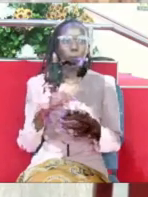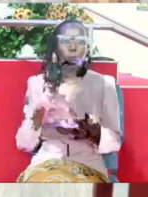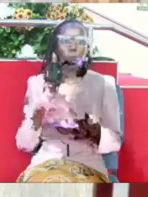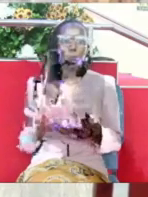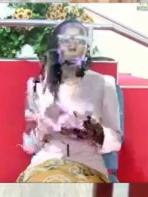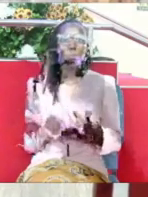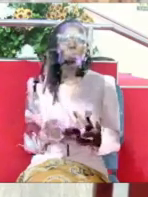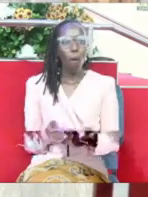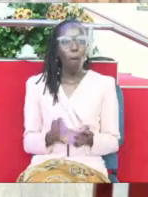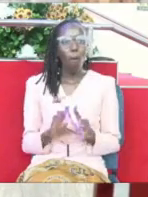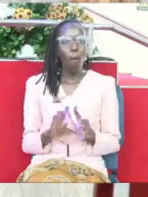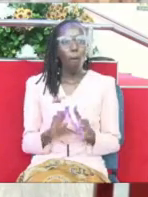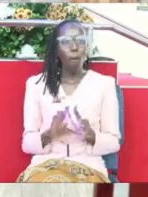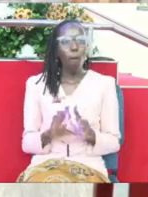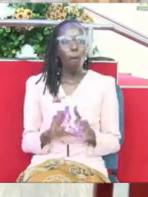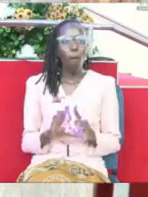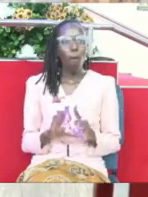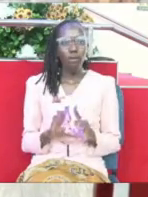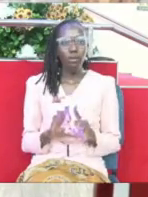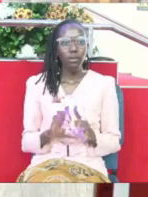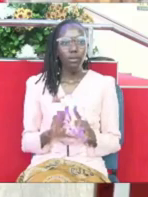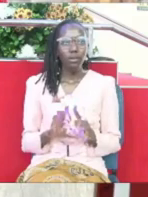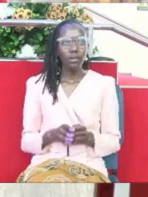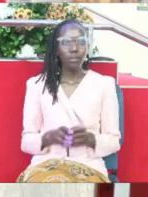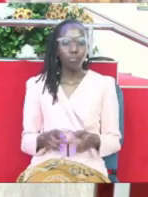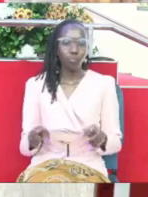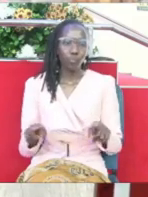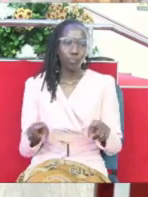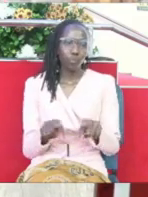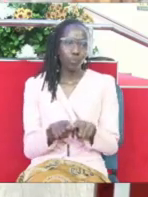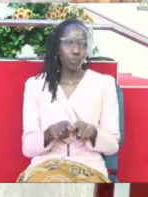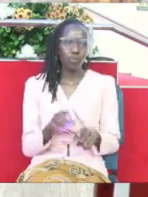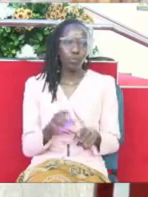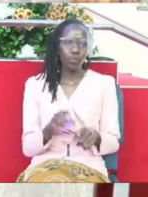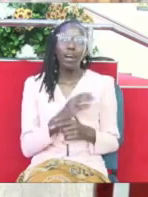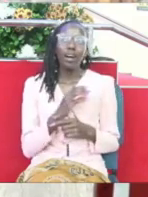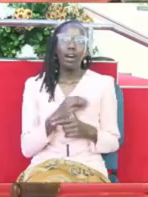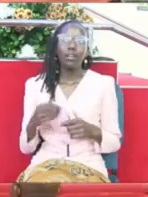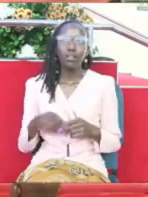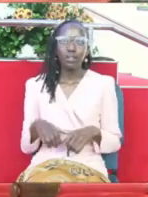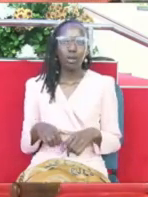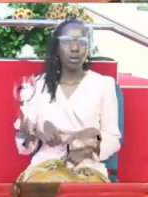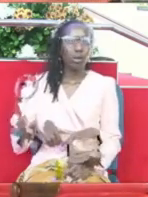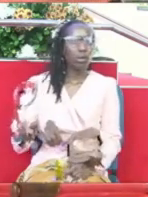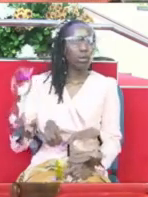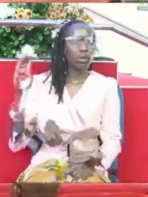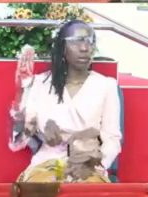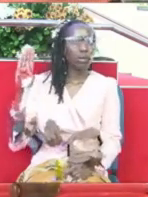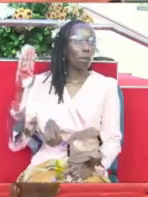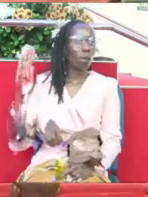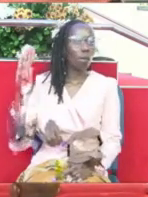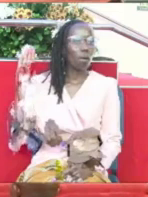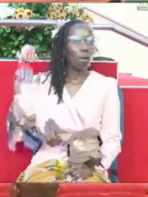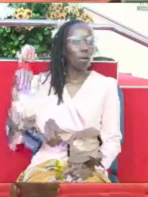have heard about President Obama. Jinsi ambavyo wengi wetu wamesikia kuhusu Rais Obama. But we don't know him. Lakini hatumjui. Because we've never